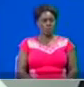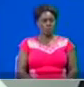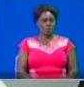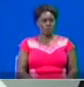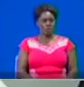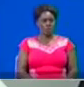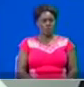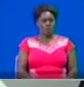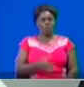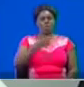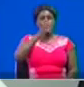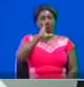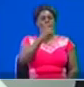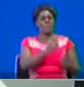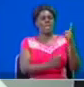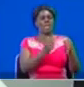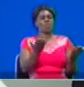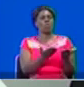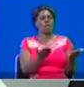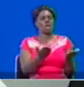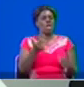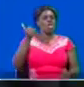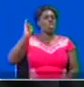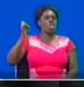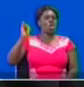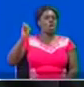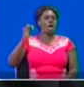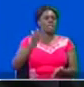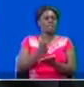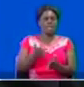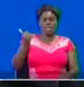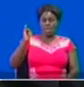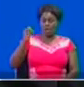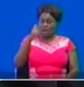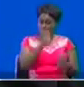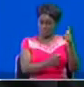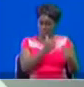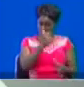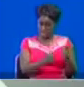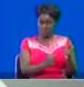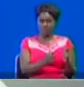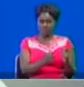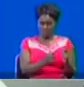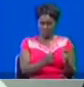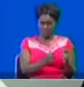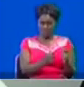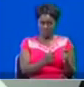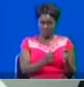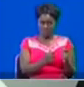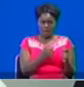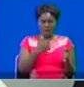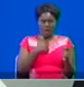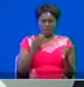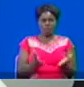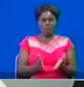growth in milk consumption has been experienced in the yogurt segment. Yogurt and other fermented products have the potential to